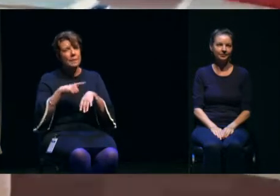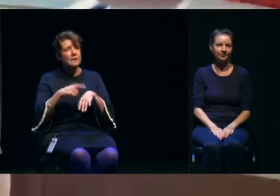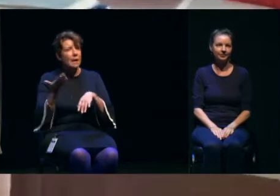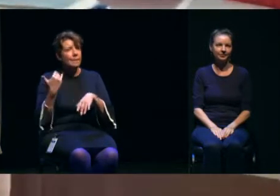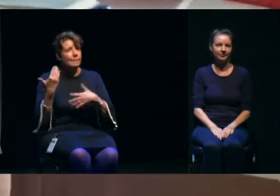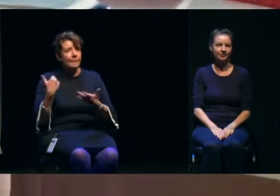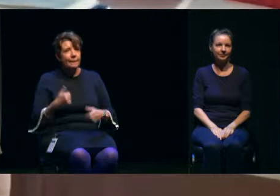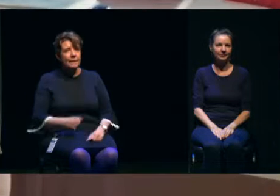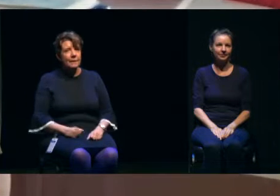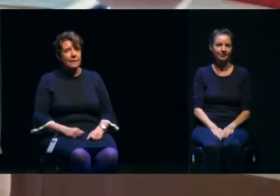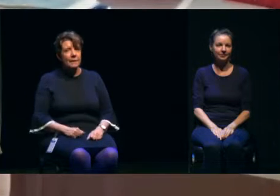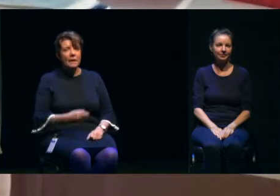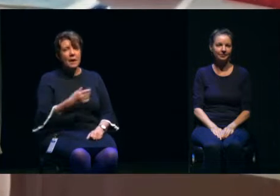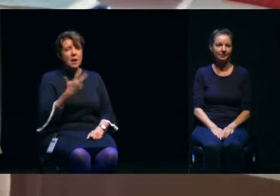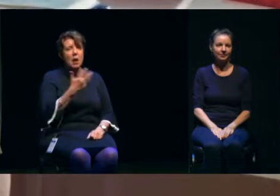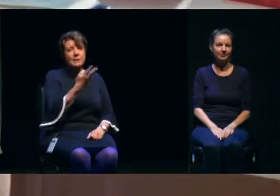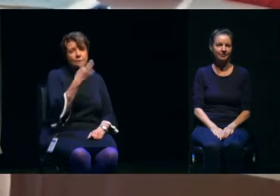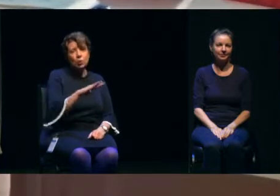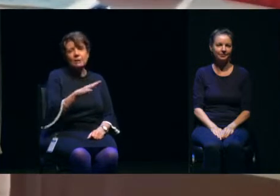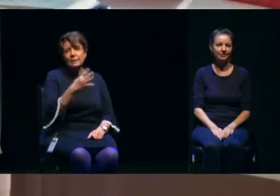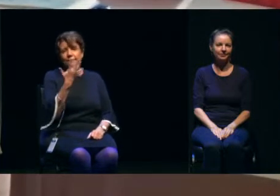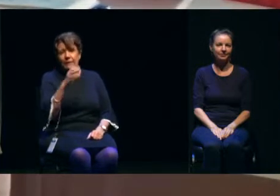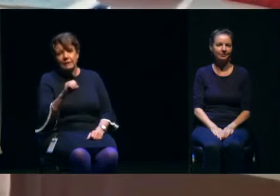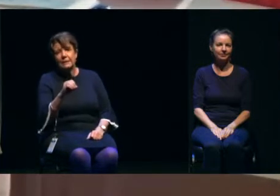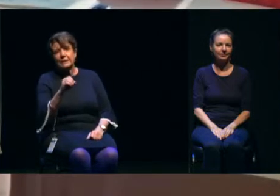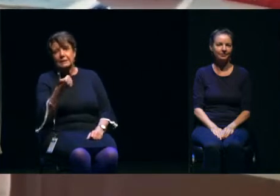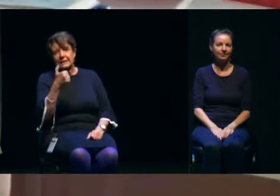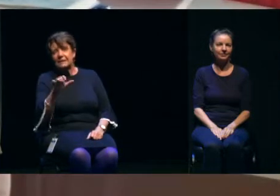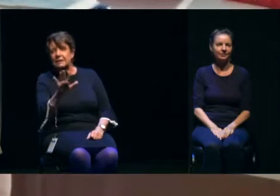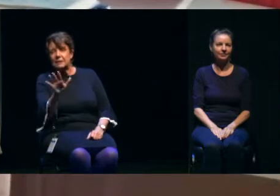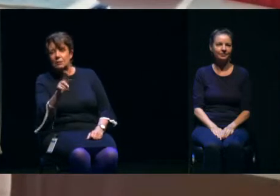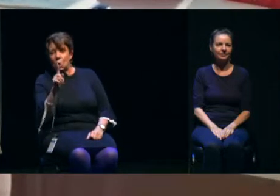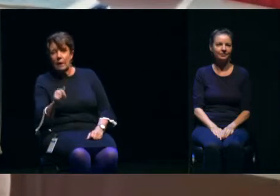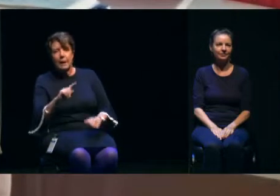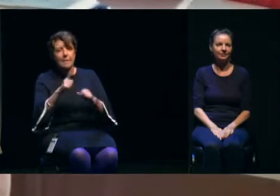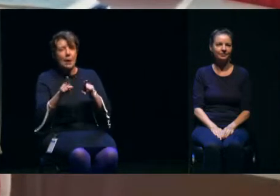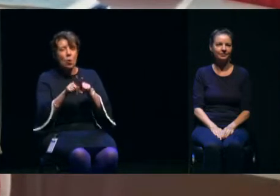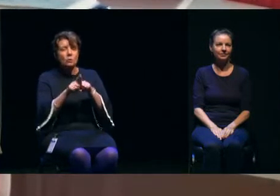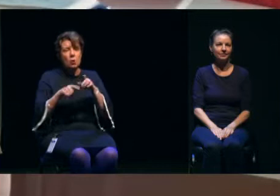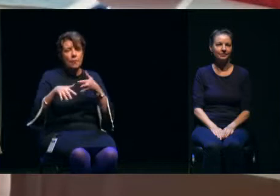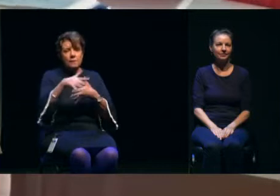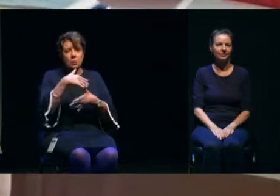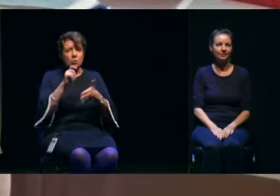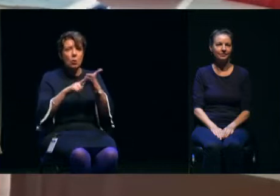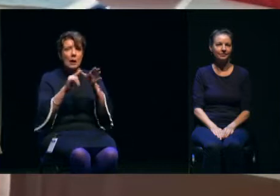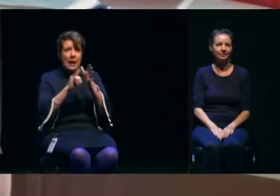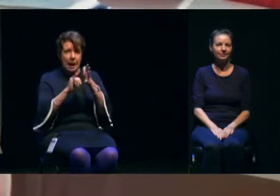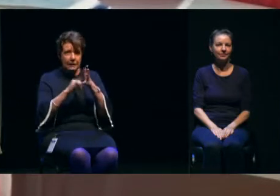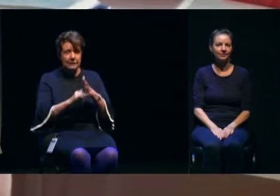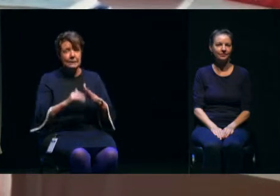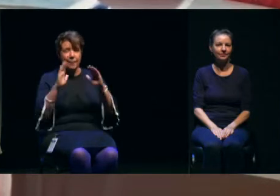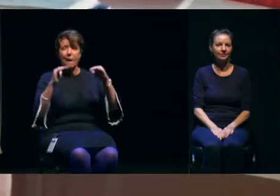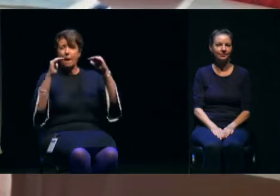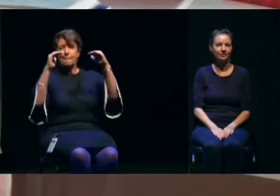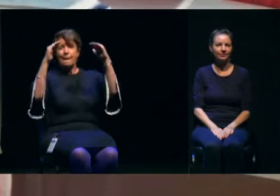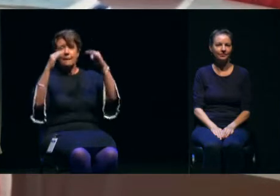was 40s, 50s, early 60s, but also the social class. In the upper